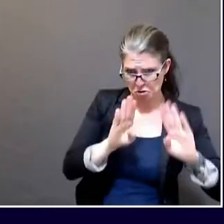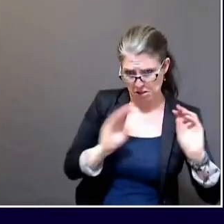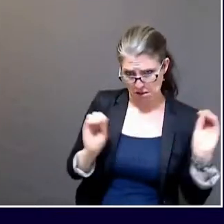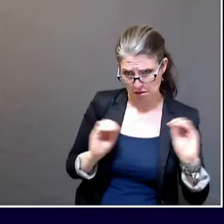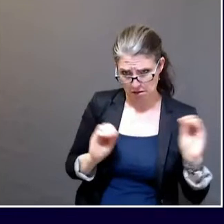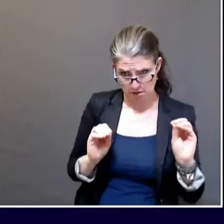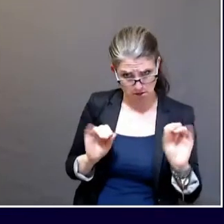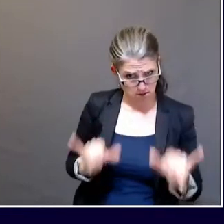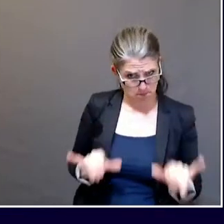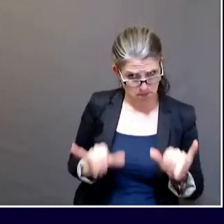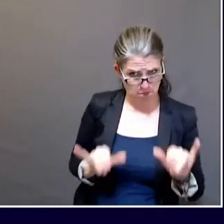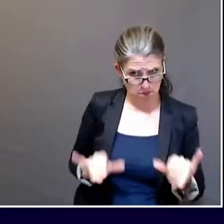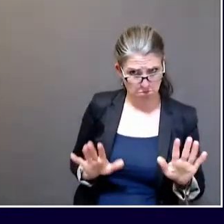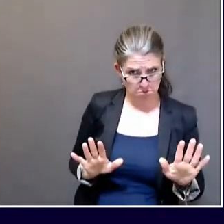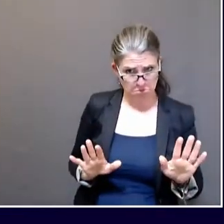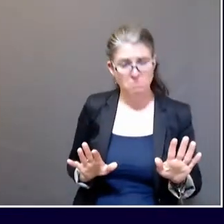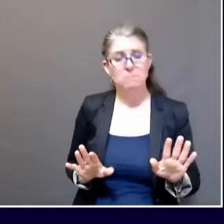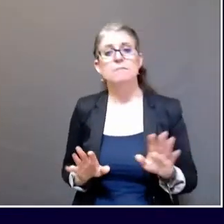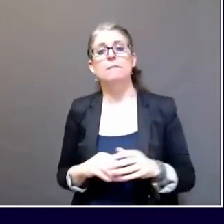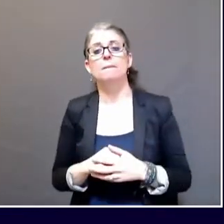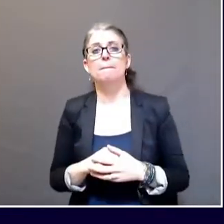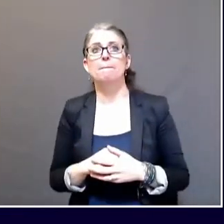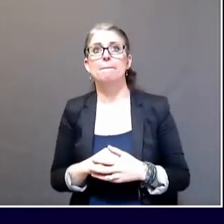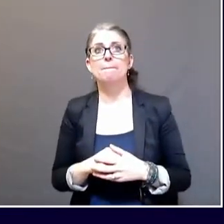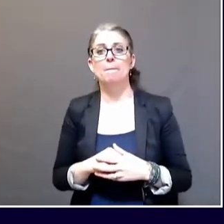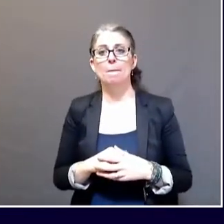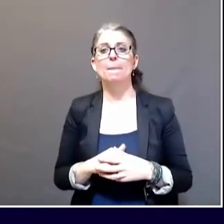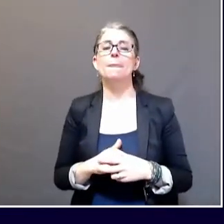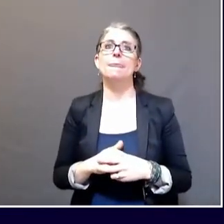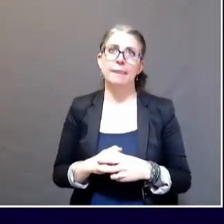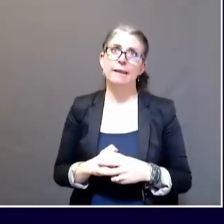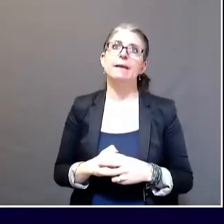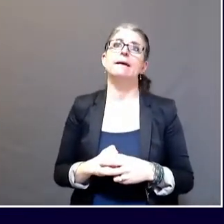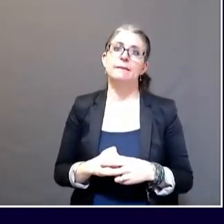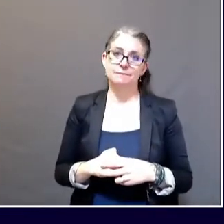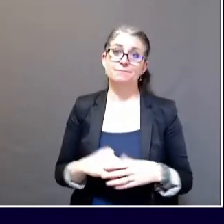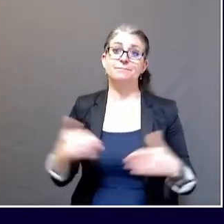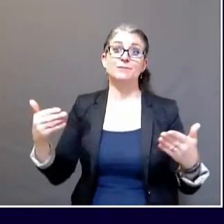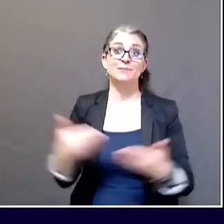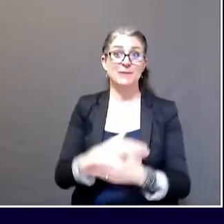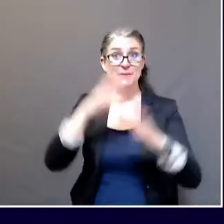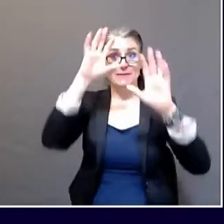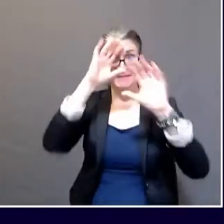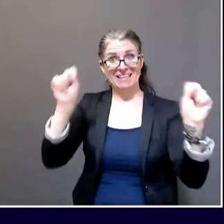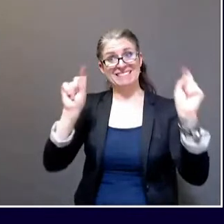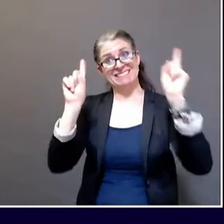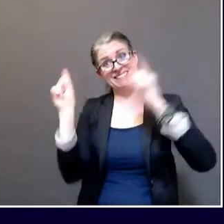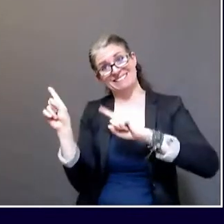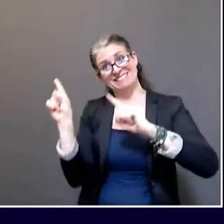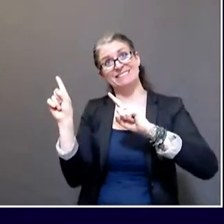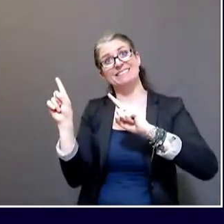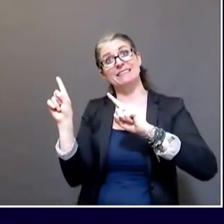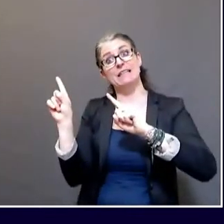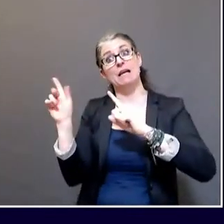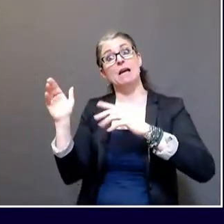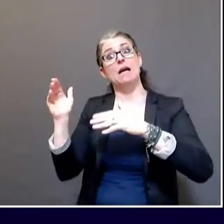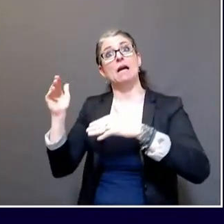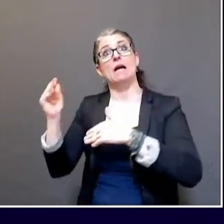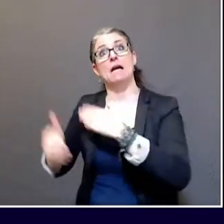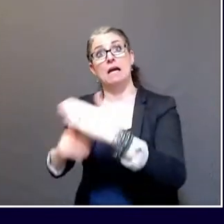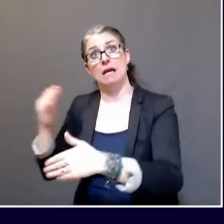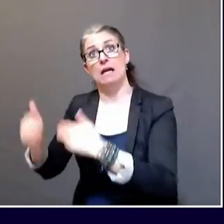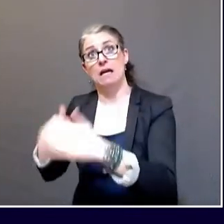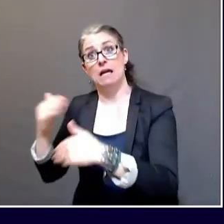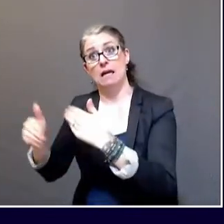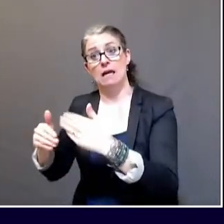incoming administration after they have had a chance to fully analyze what the supplies on hand are